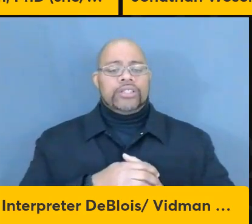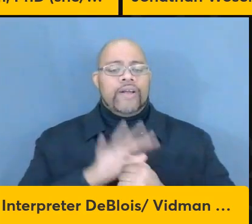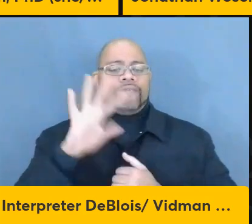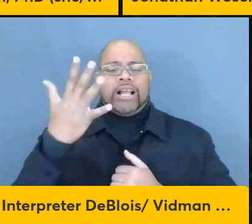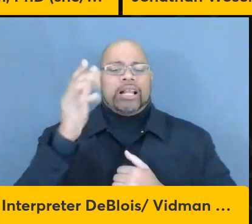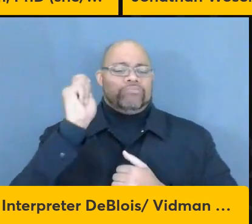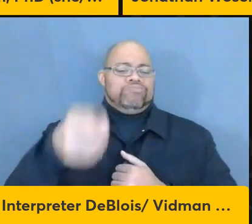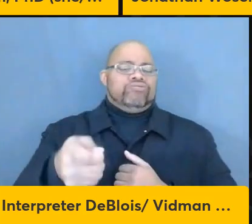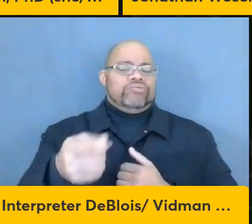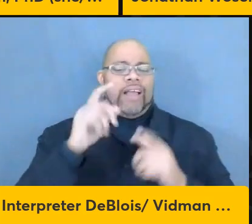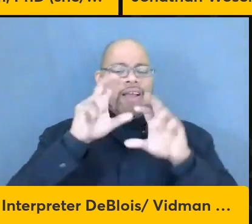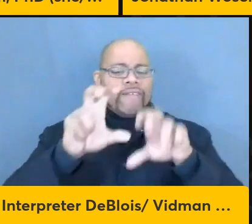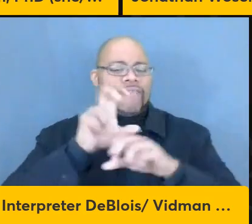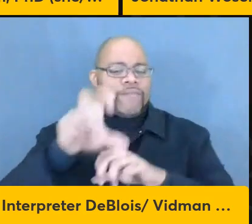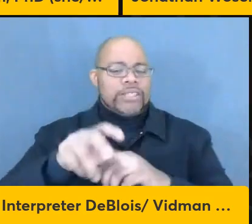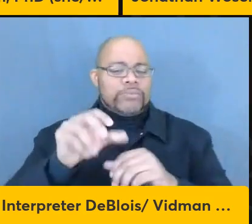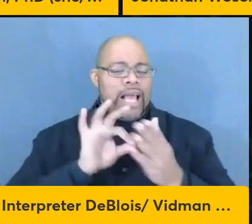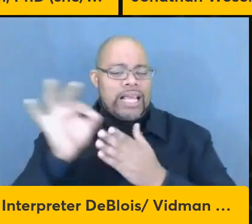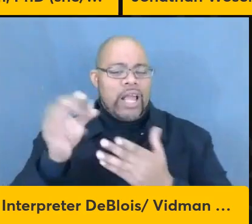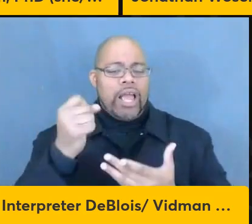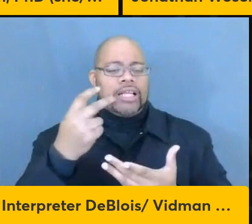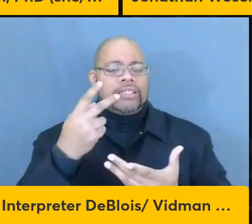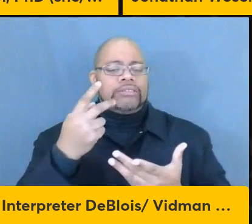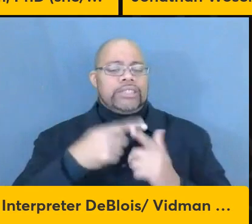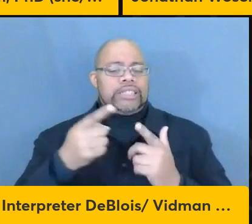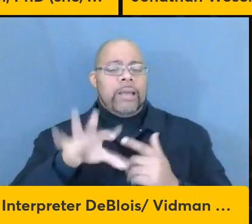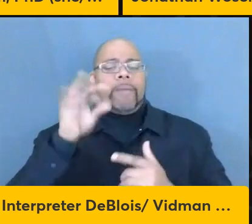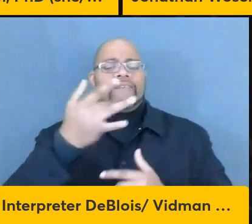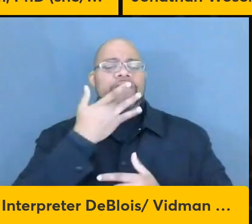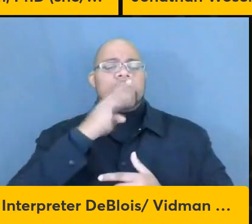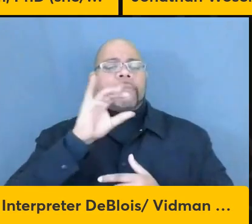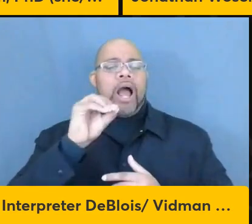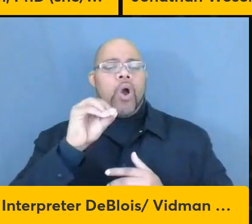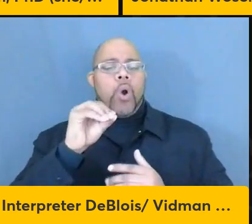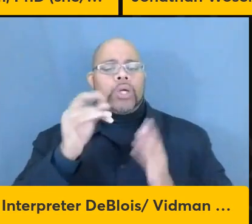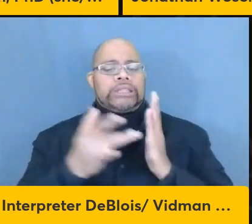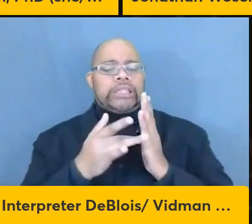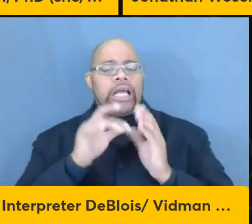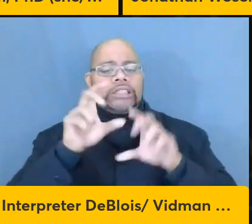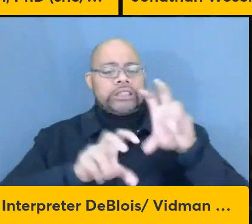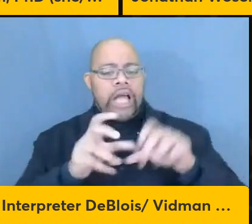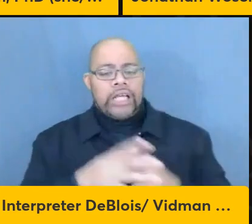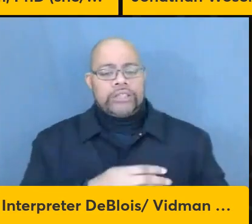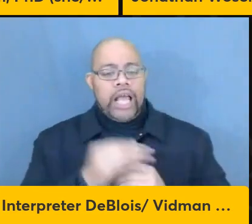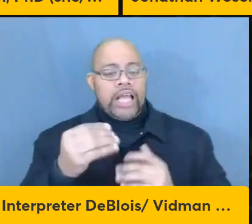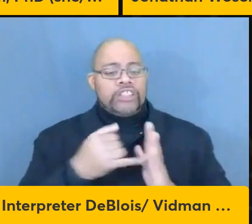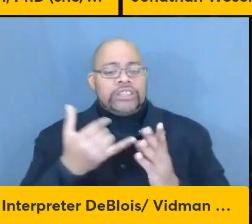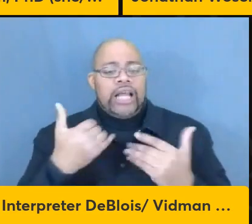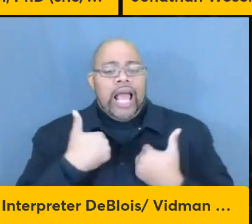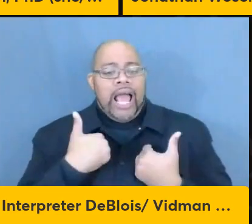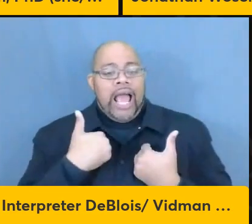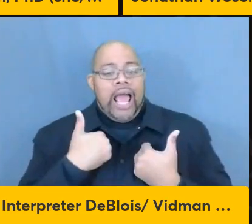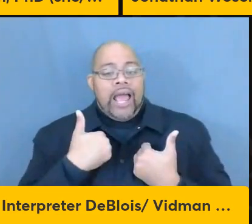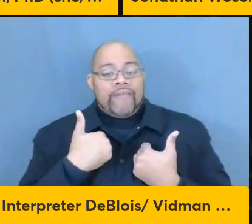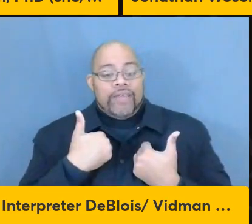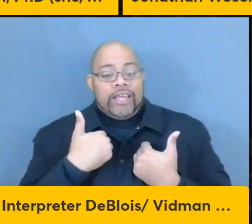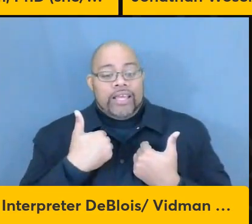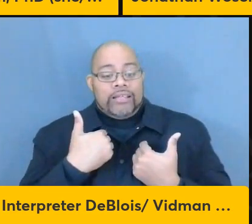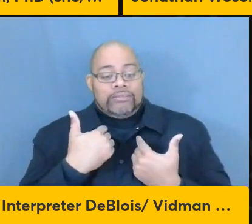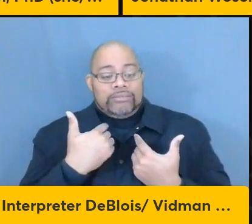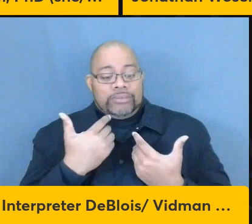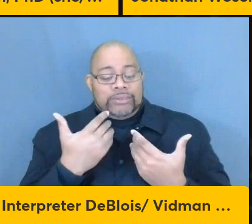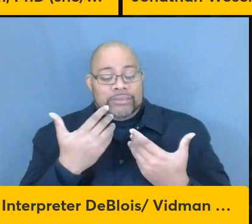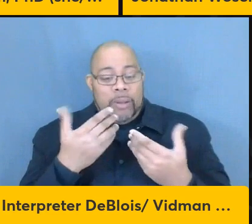$5 into an investment account and then pick your favorite biotech stocks. And just having skin in the game will teach